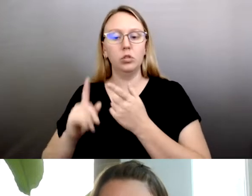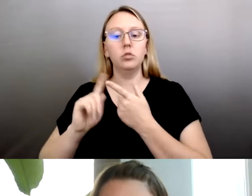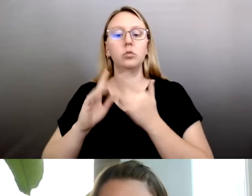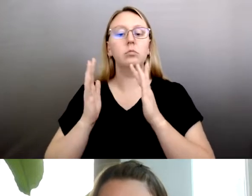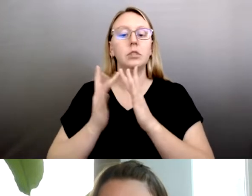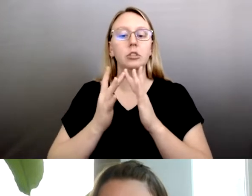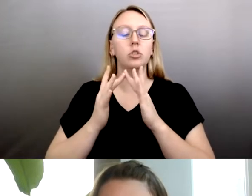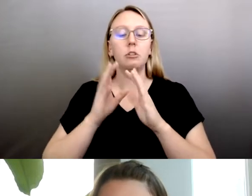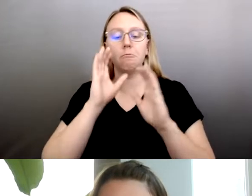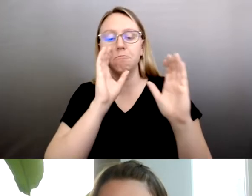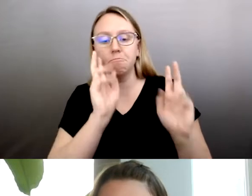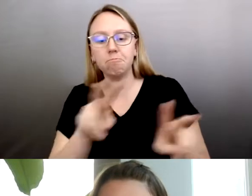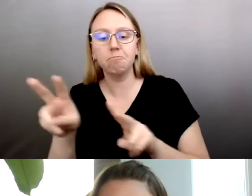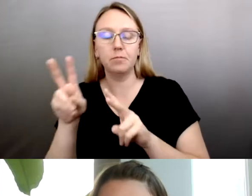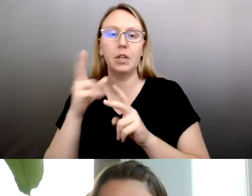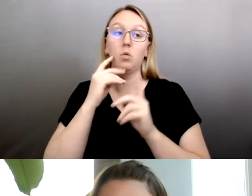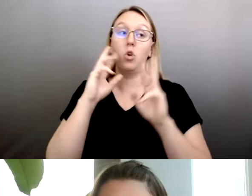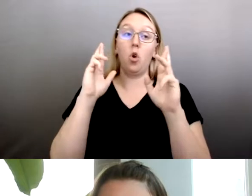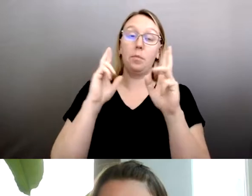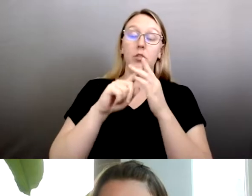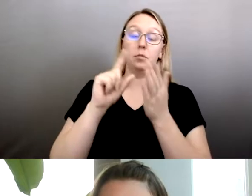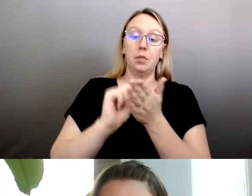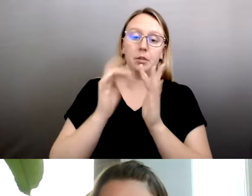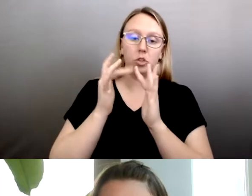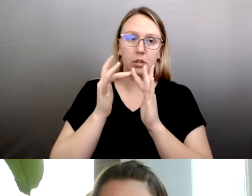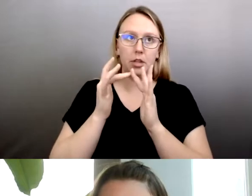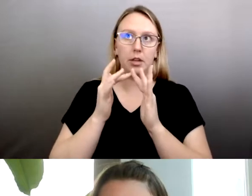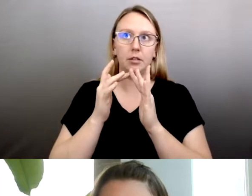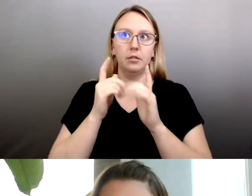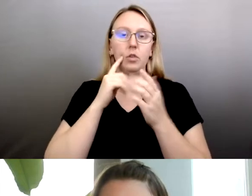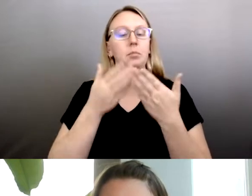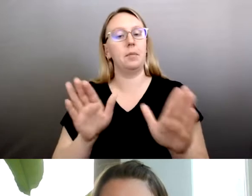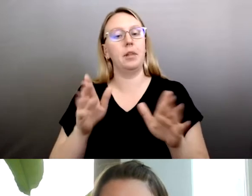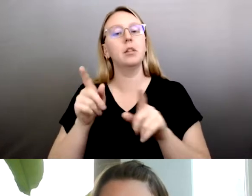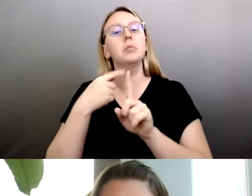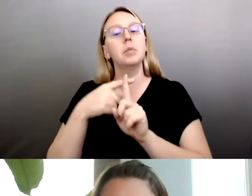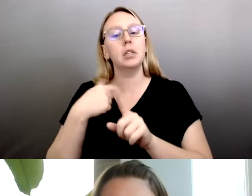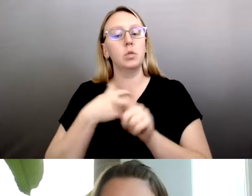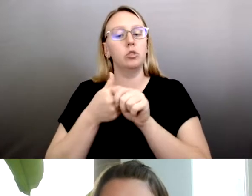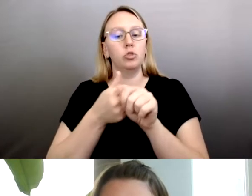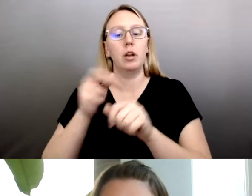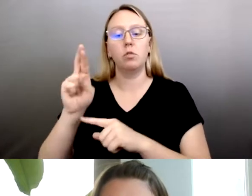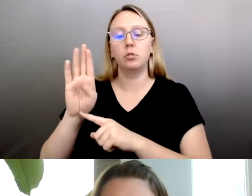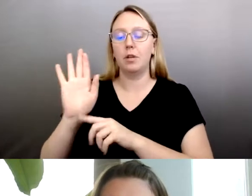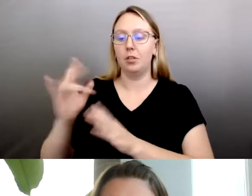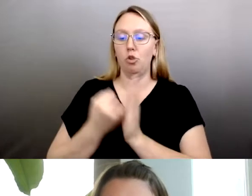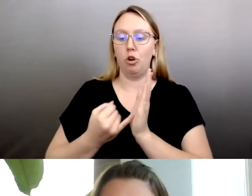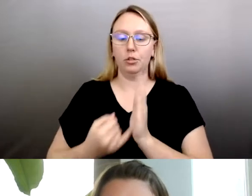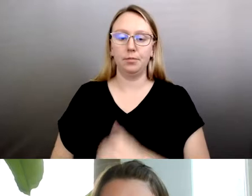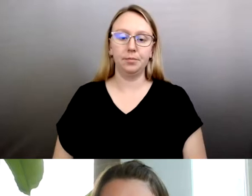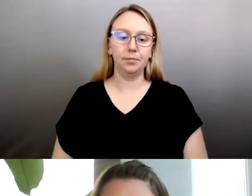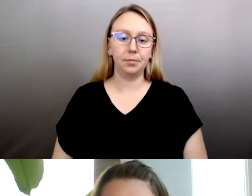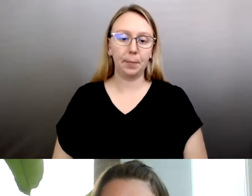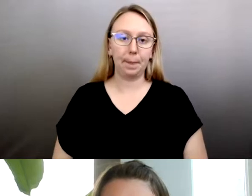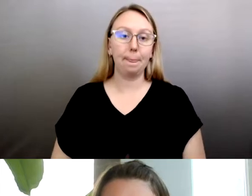And so we're hoping to publish some of those online to the public. We also track Roger's artworks. And we do have an